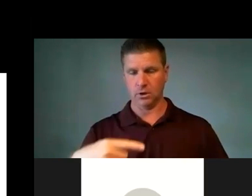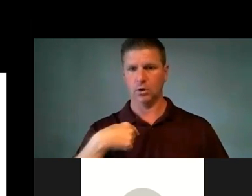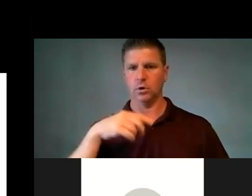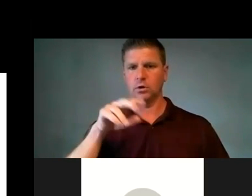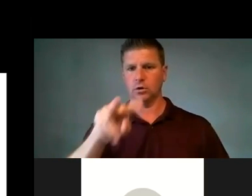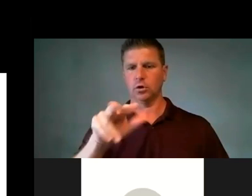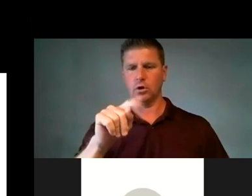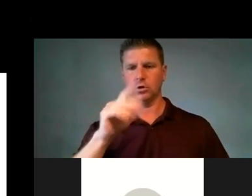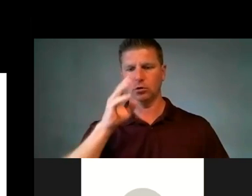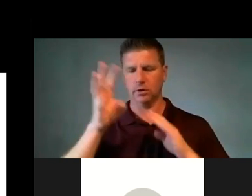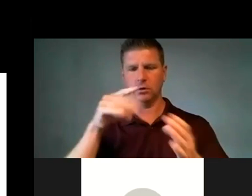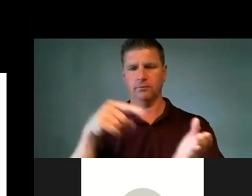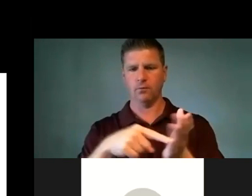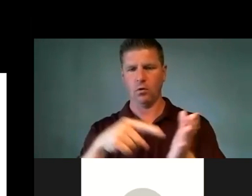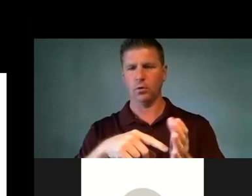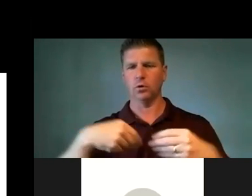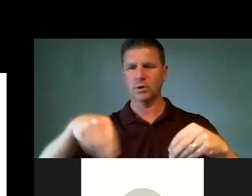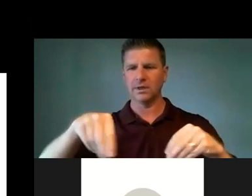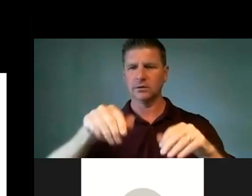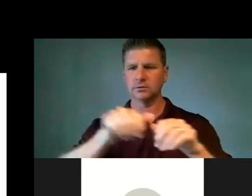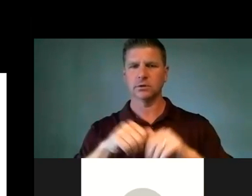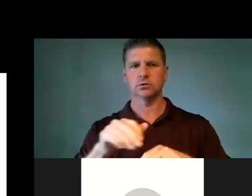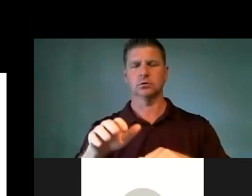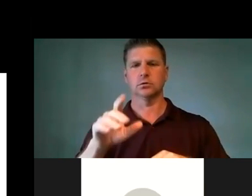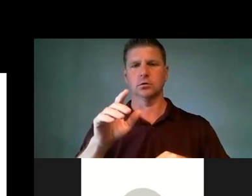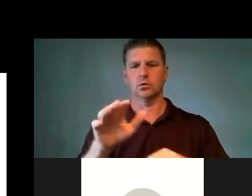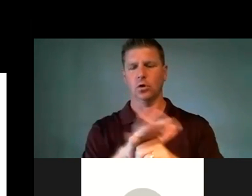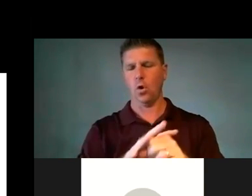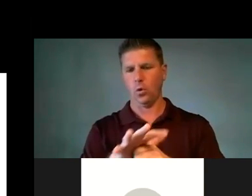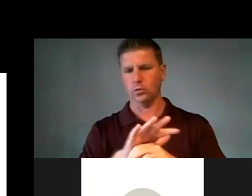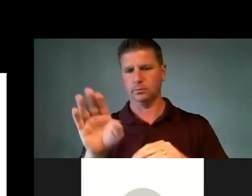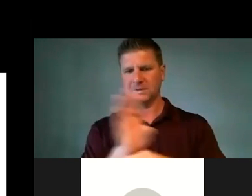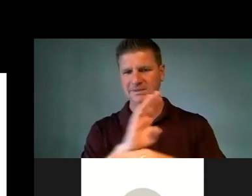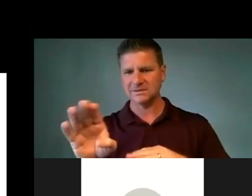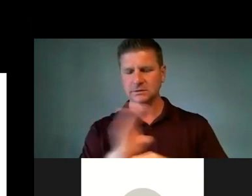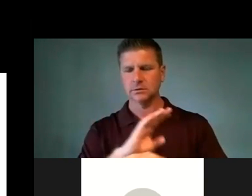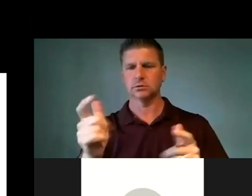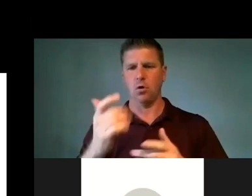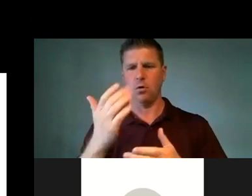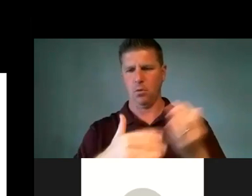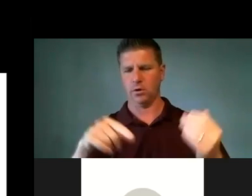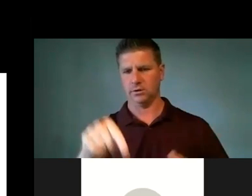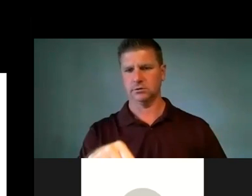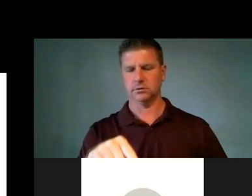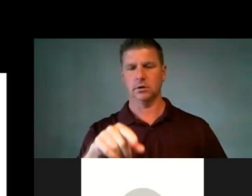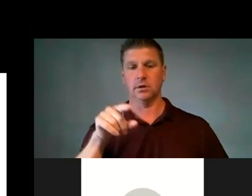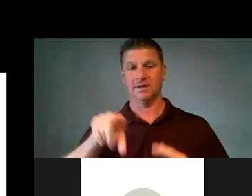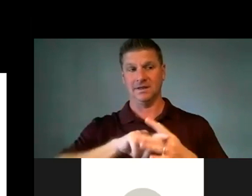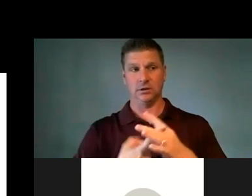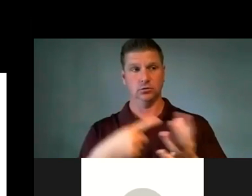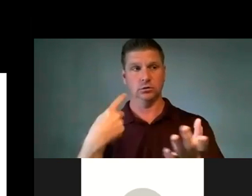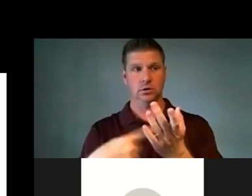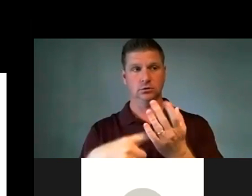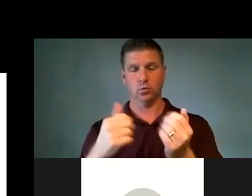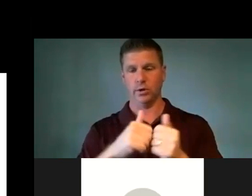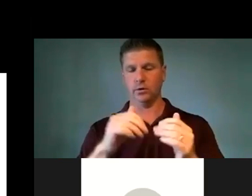at creating affordable retail space for small local businesses as a small part of this. The initial discussions with the